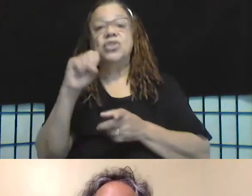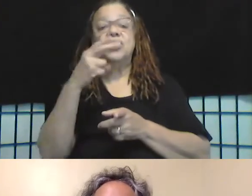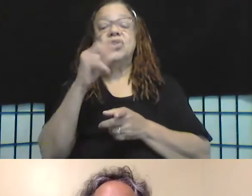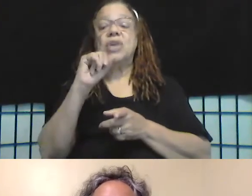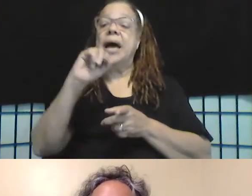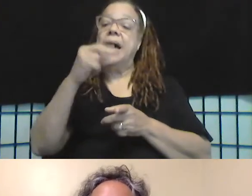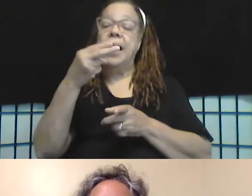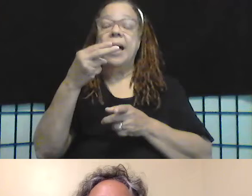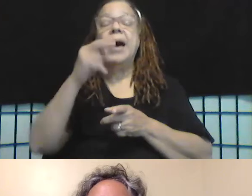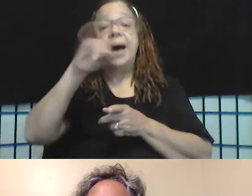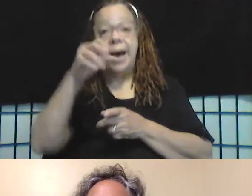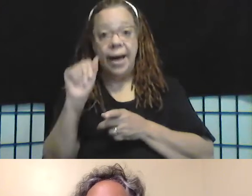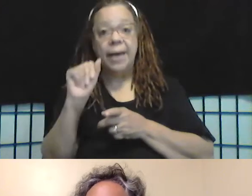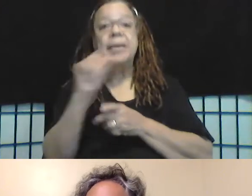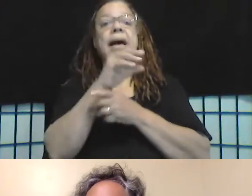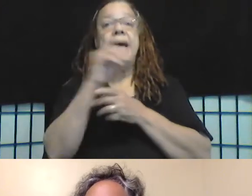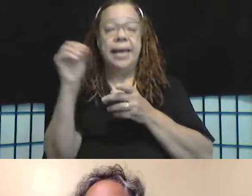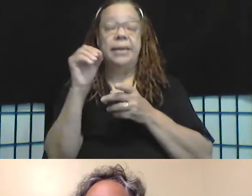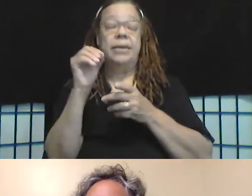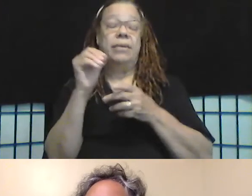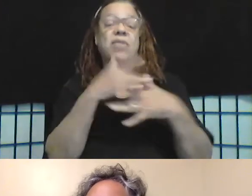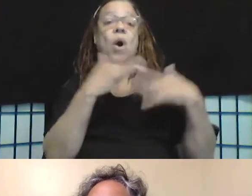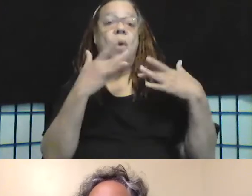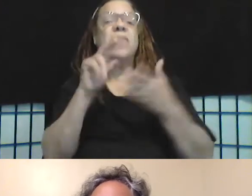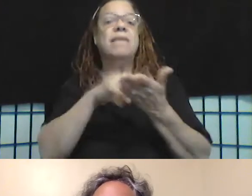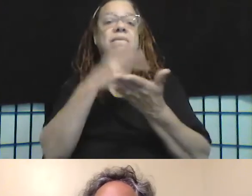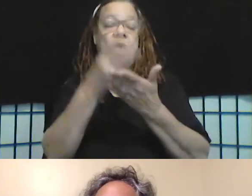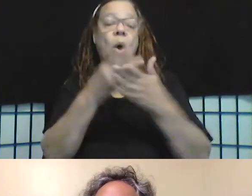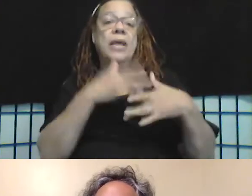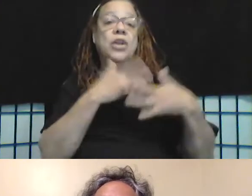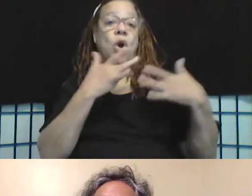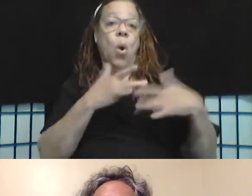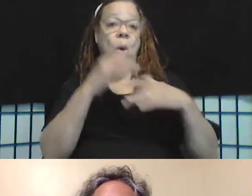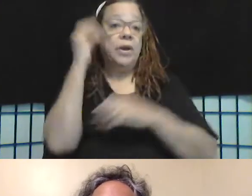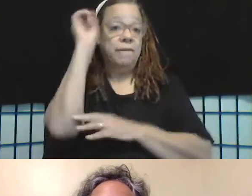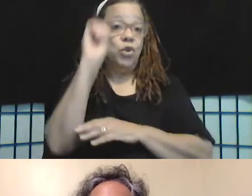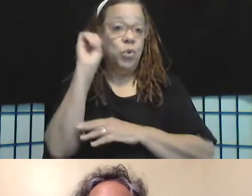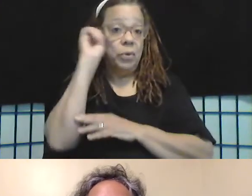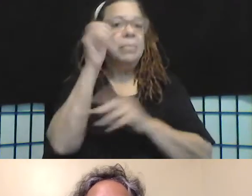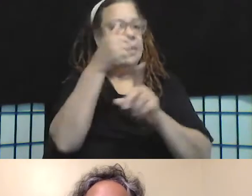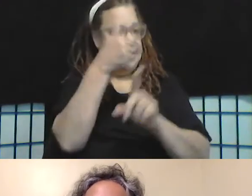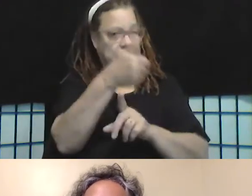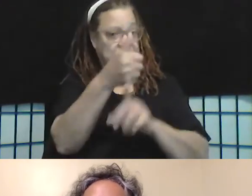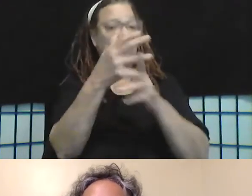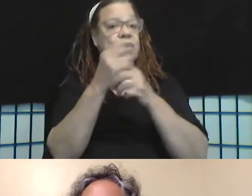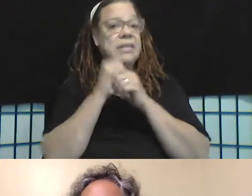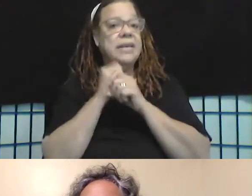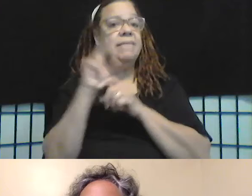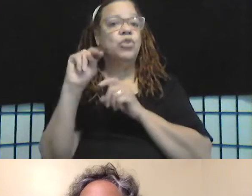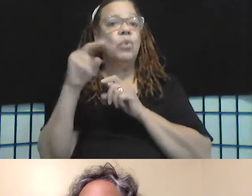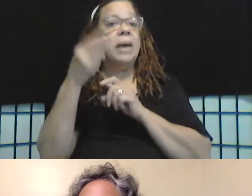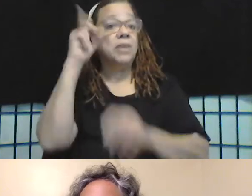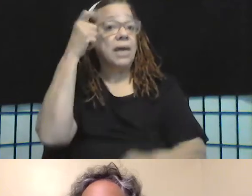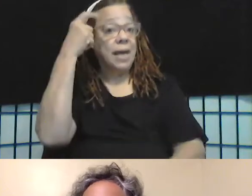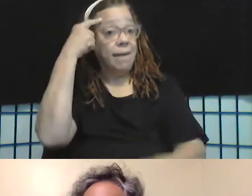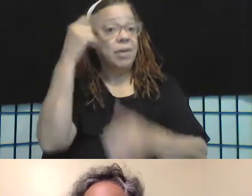and the Slovakia Fall in the Heart of Europe. Marek is the recipient of the 2021 New Hampshire Governor's Arts